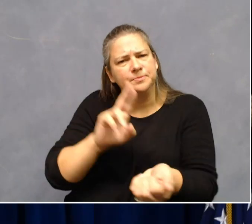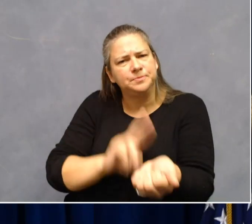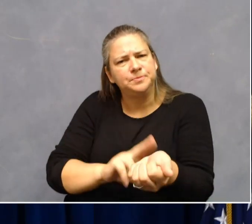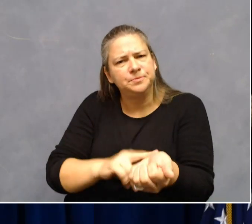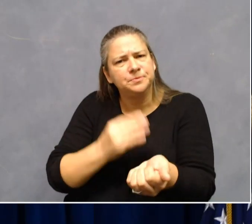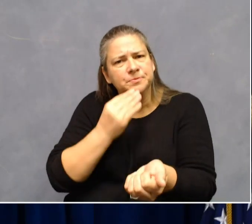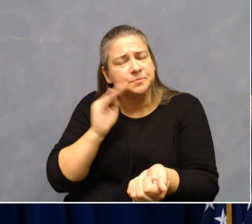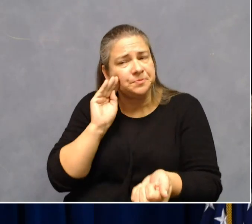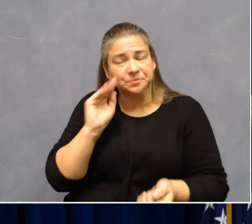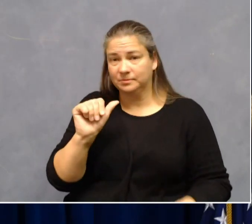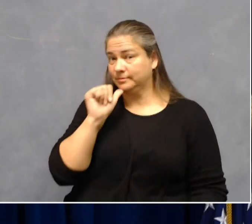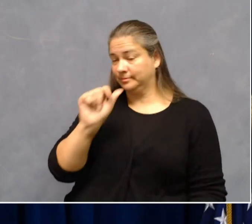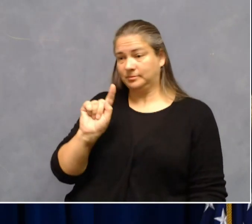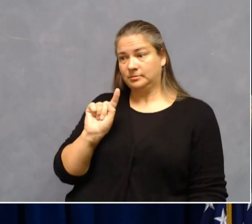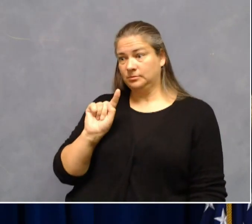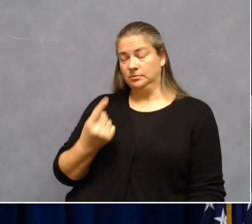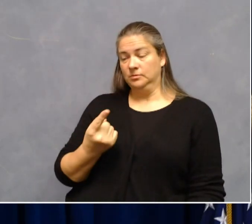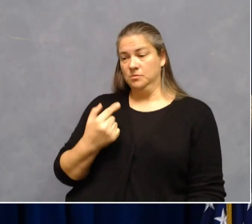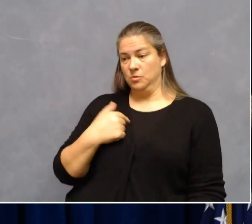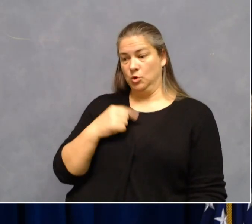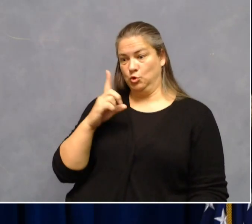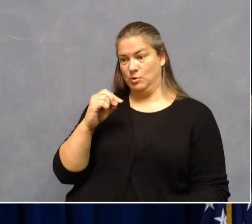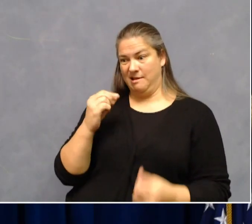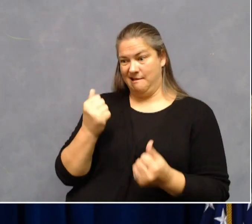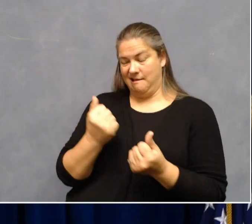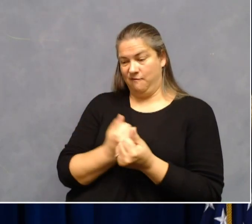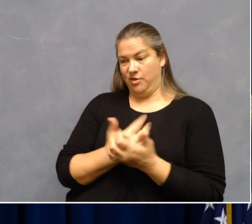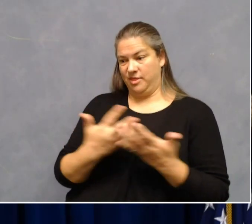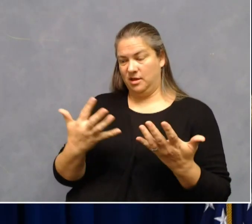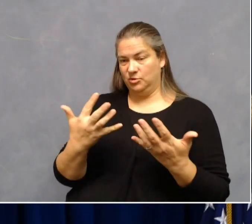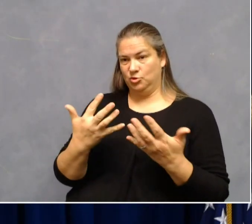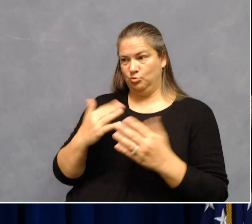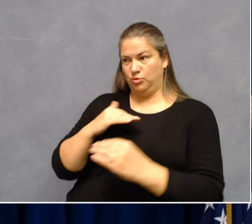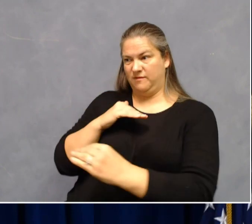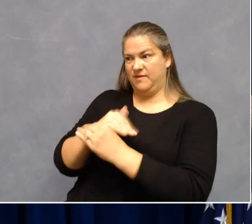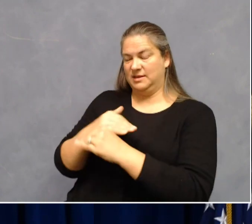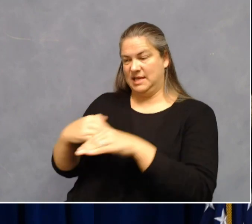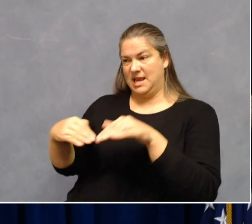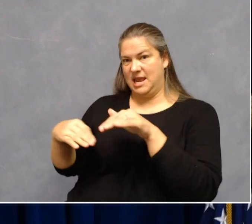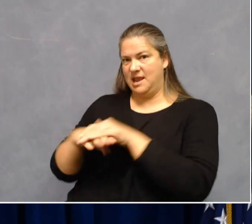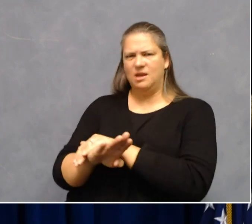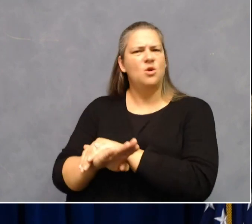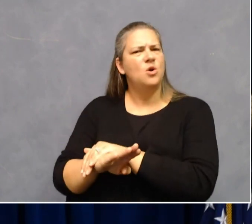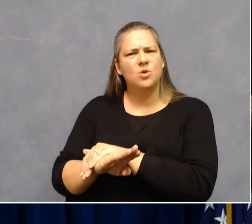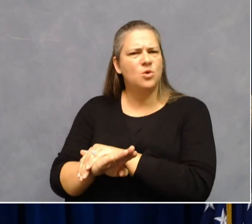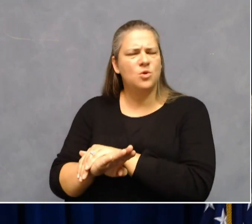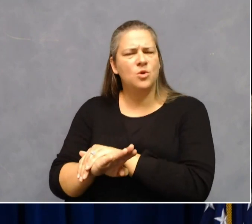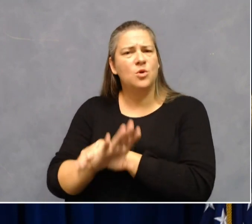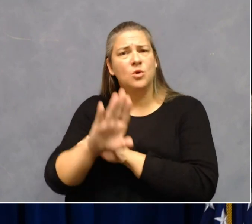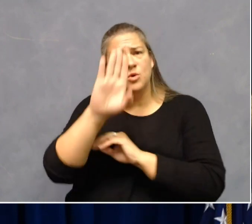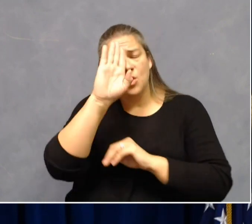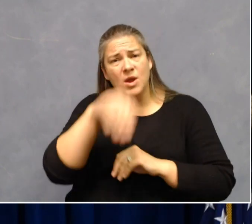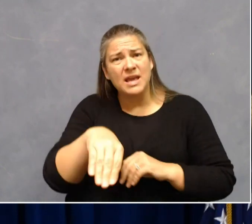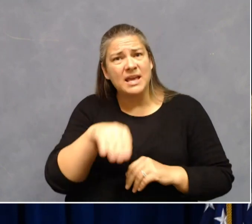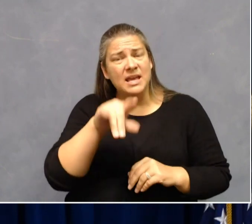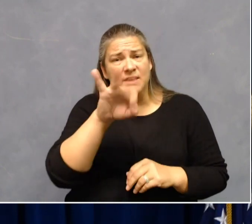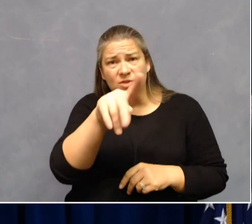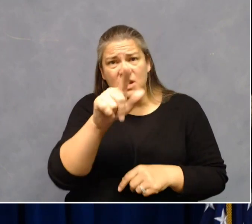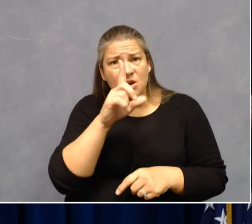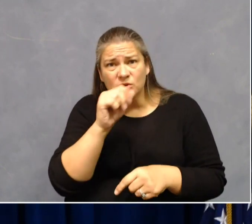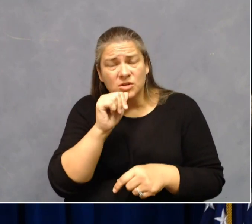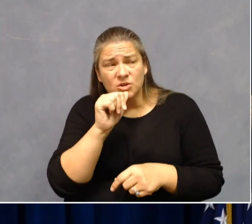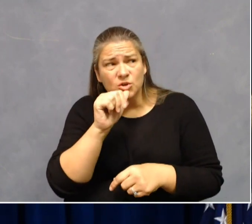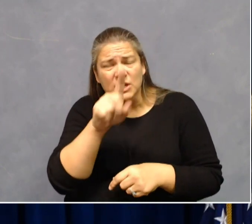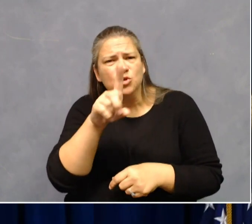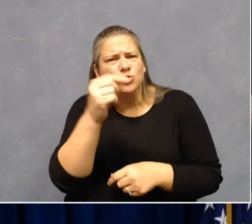about doing everything we can to prevent it from getting in the door. It's knowing that if we don't do enough to lessen its spread in the